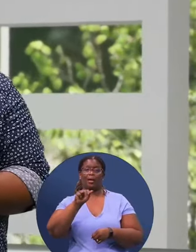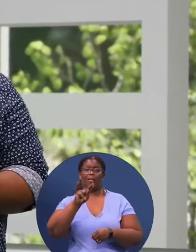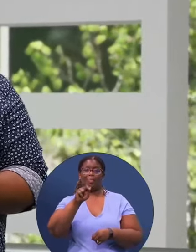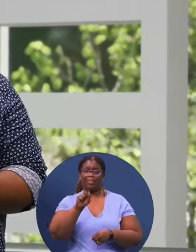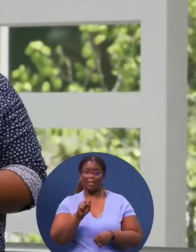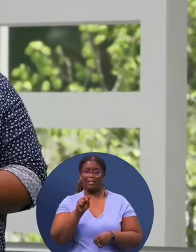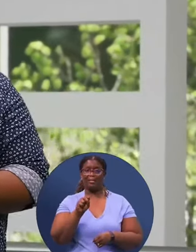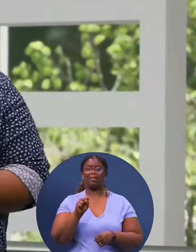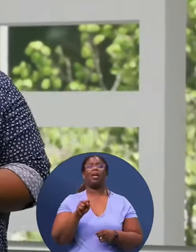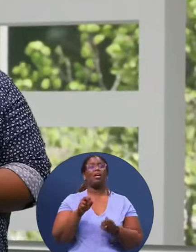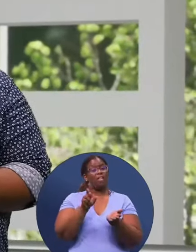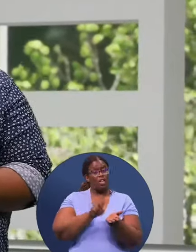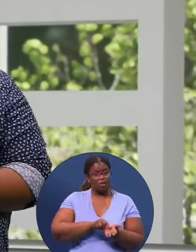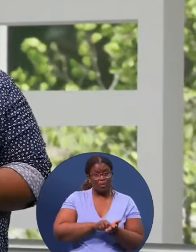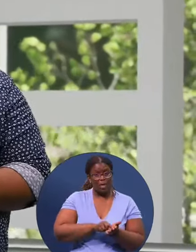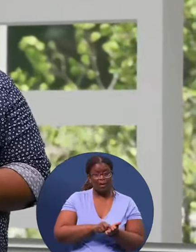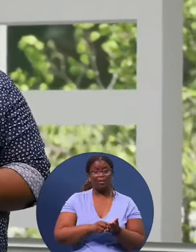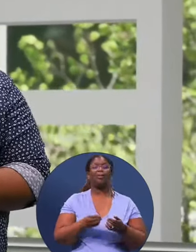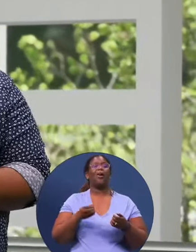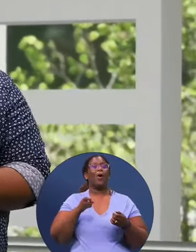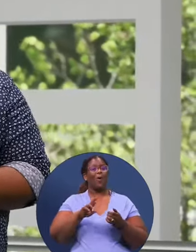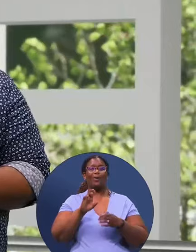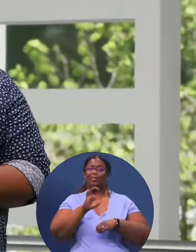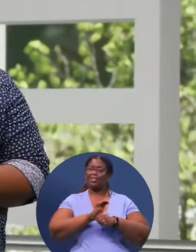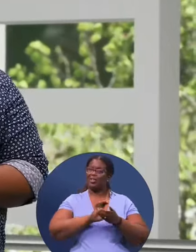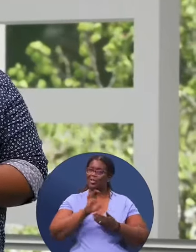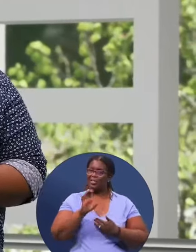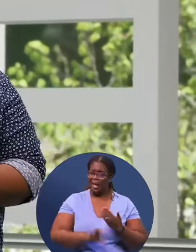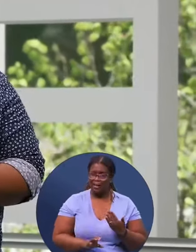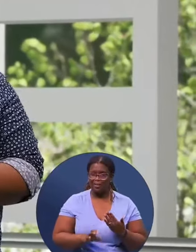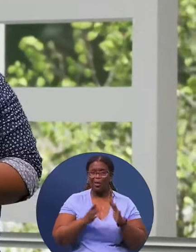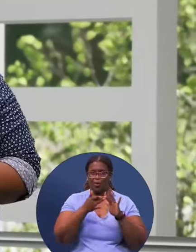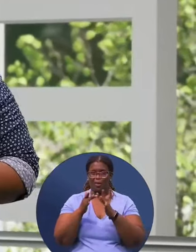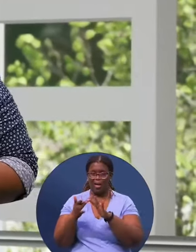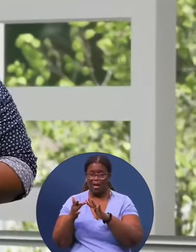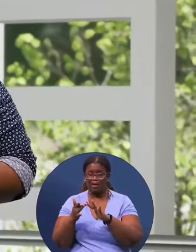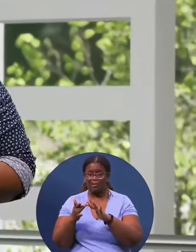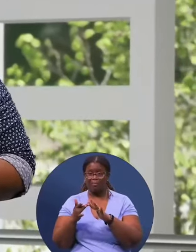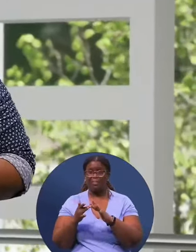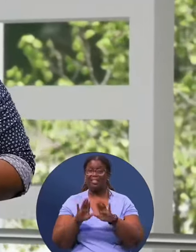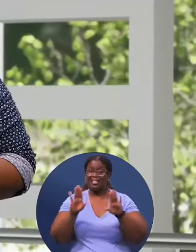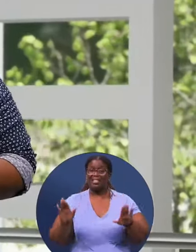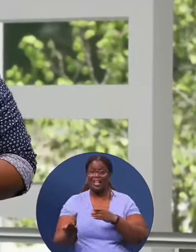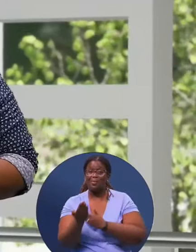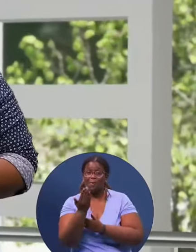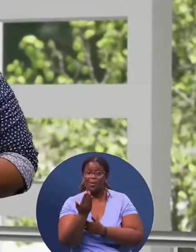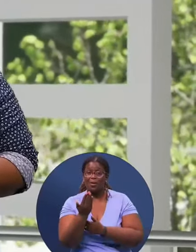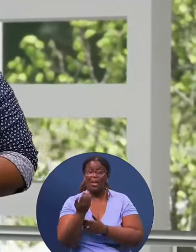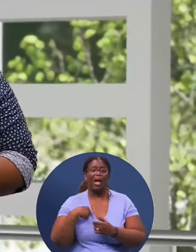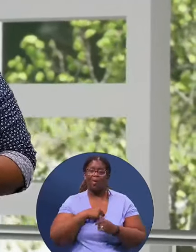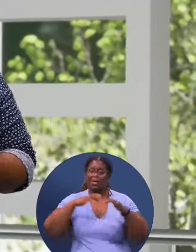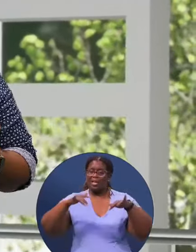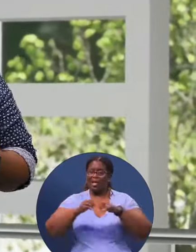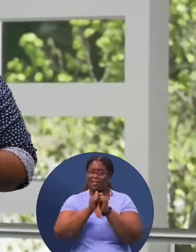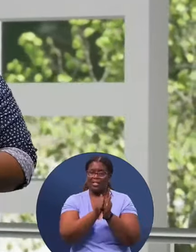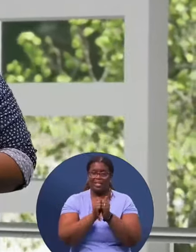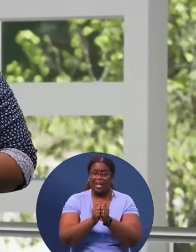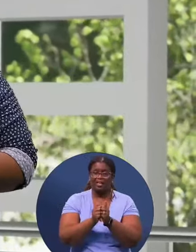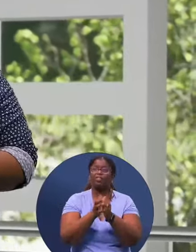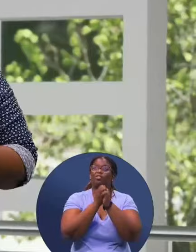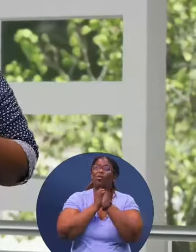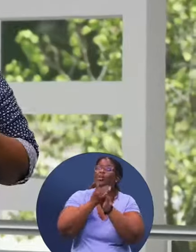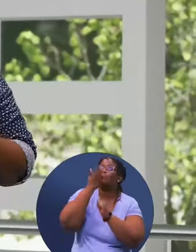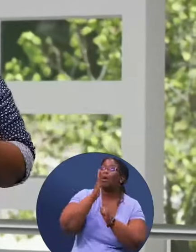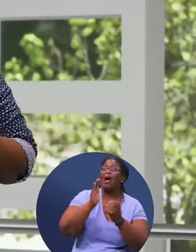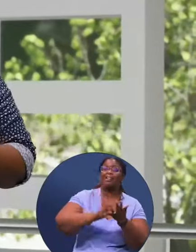app, going to quicklinks.wordtab.net and checking out our newsletter, or checking out our church calendar at wordtab.net. But this is Sunday